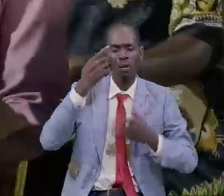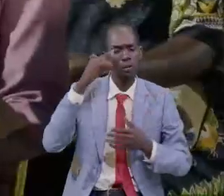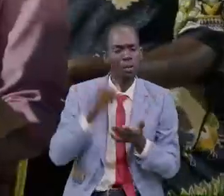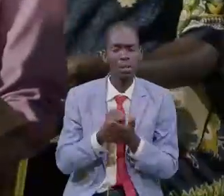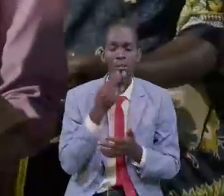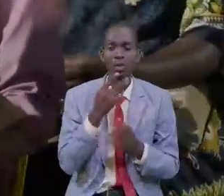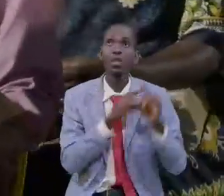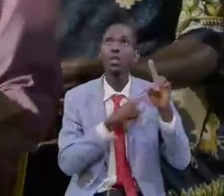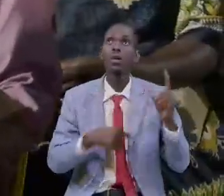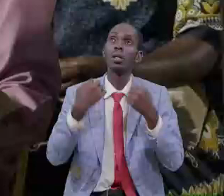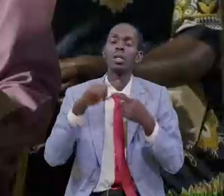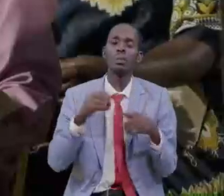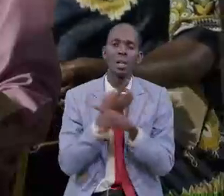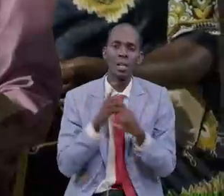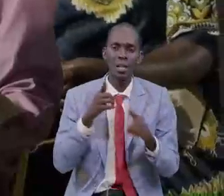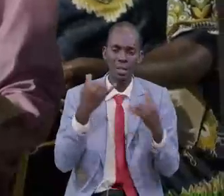tonight.